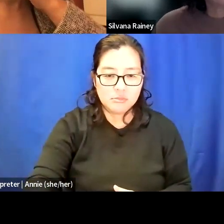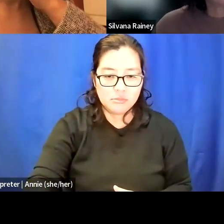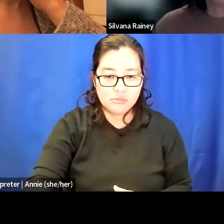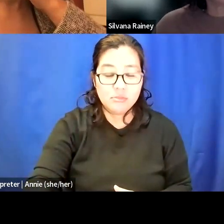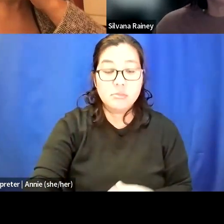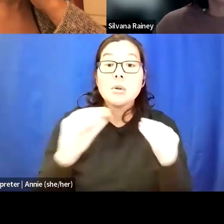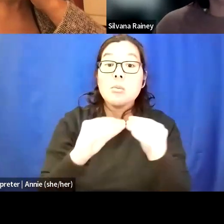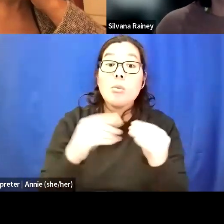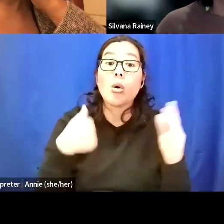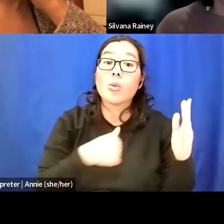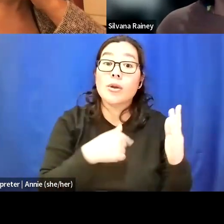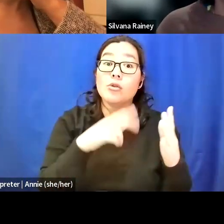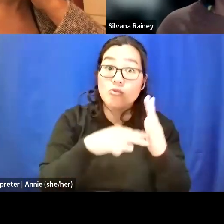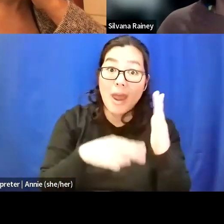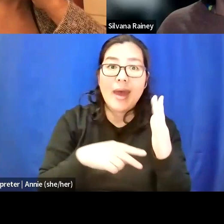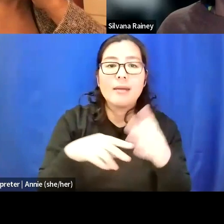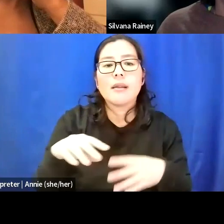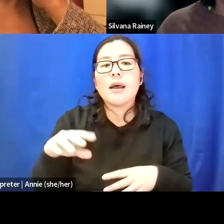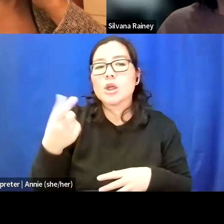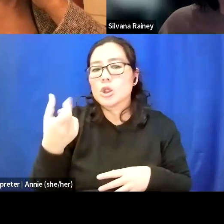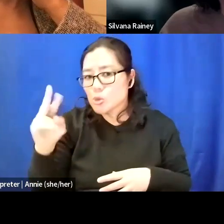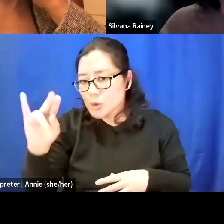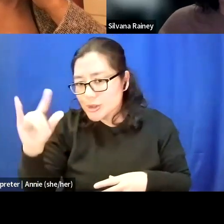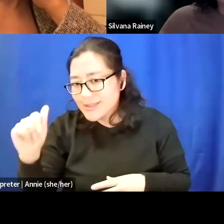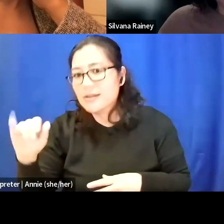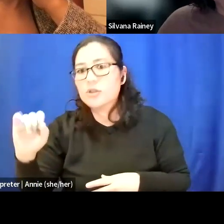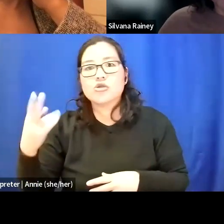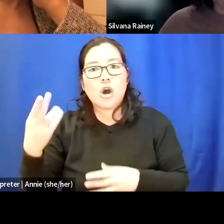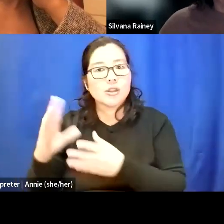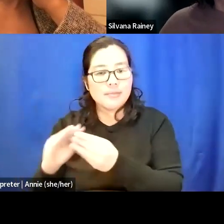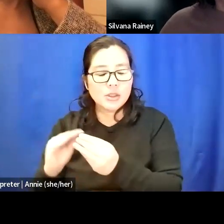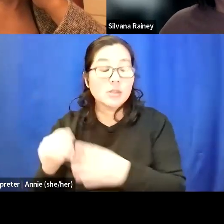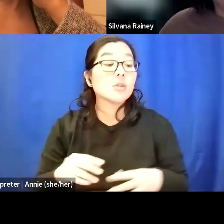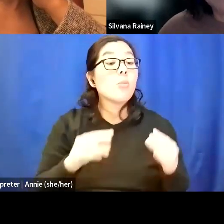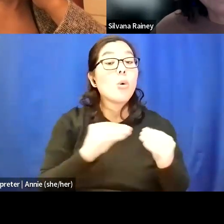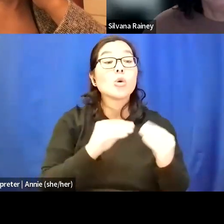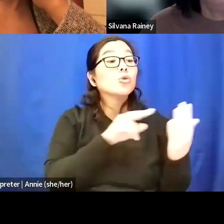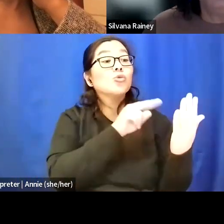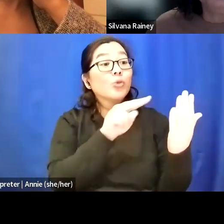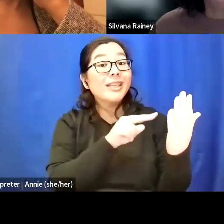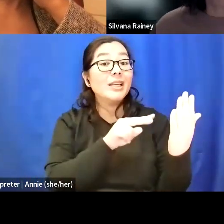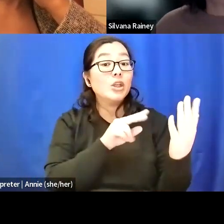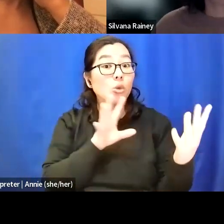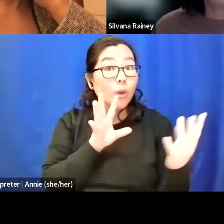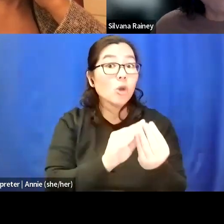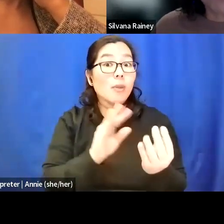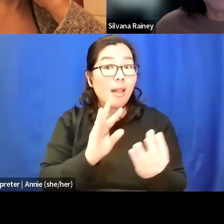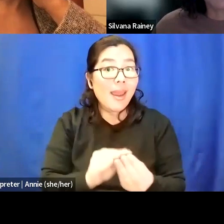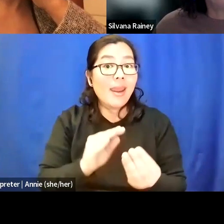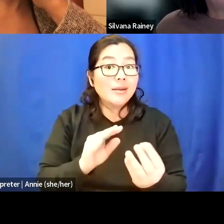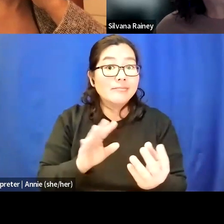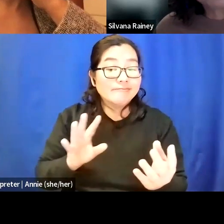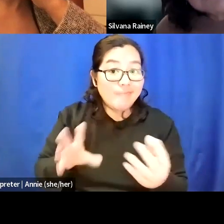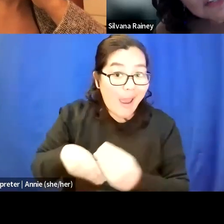read, like Georgina and Josh said, you accumulate the information, and then you get more